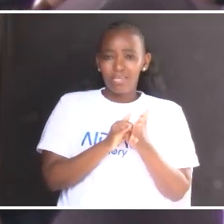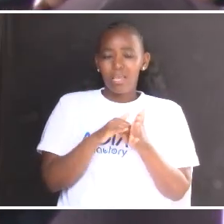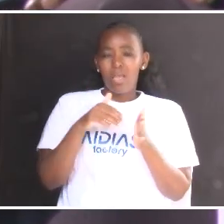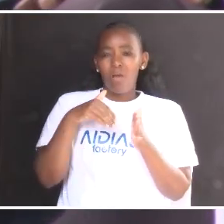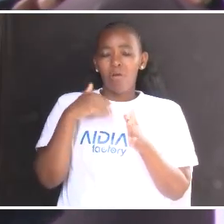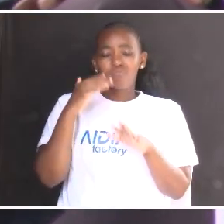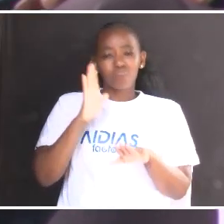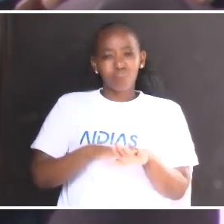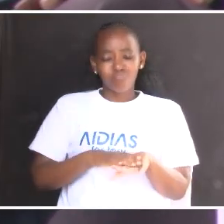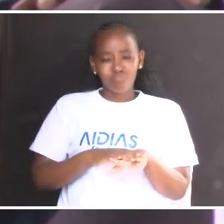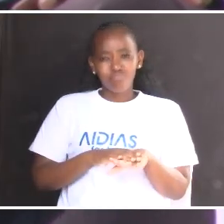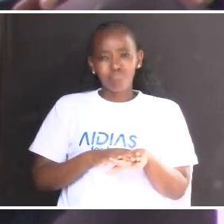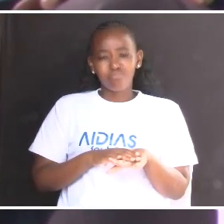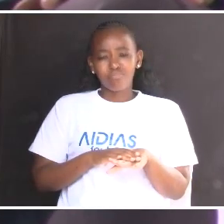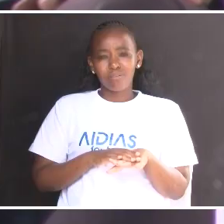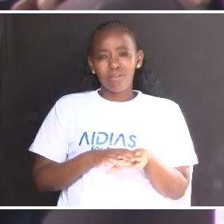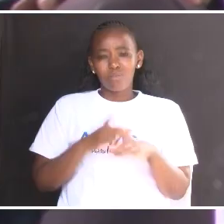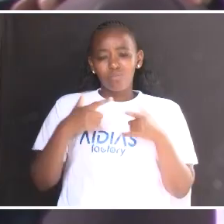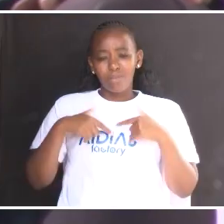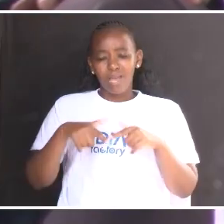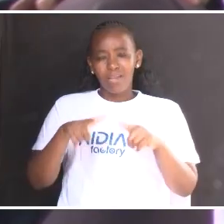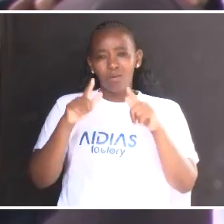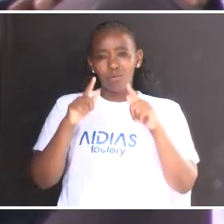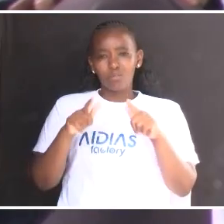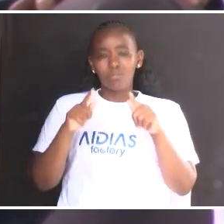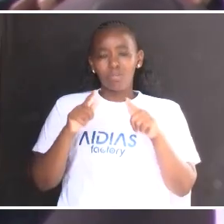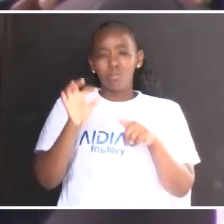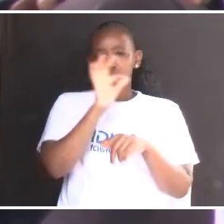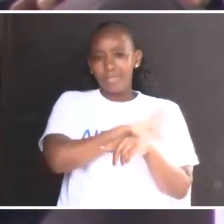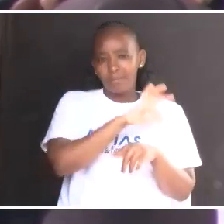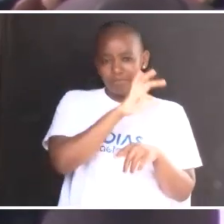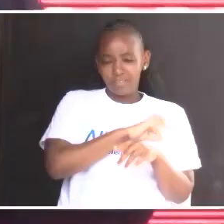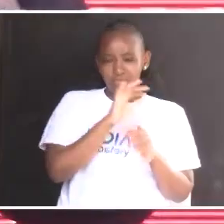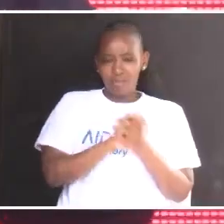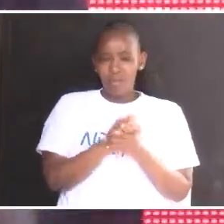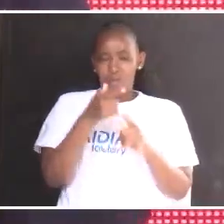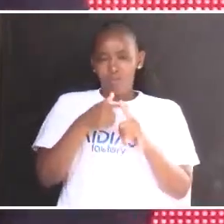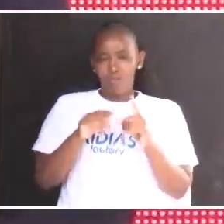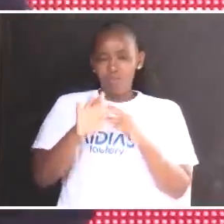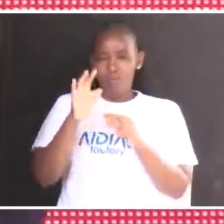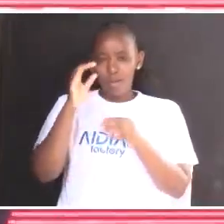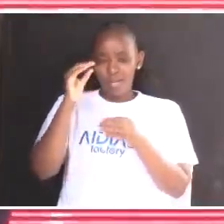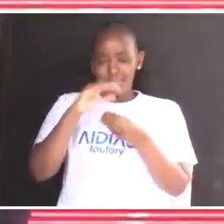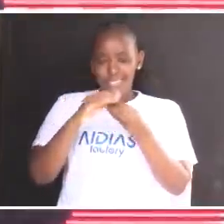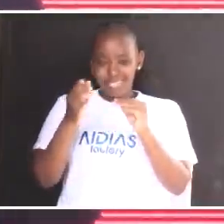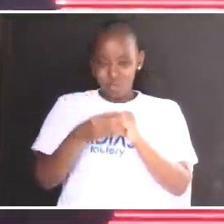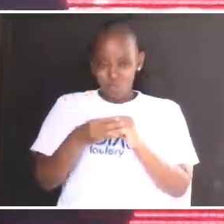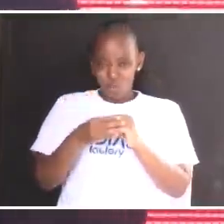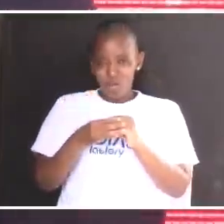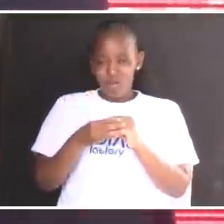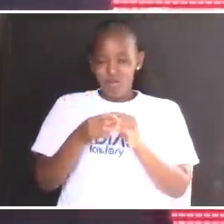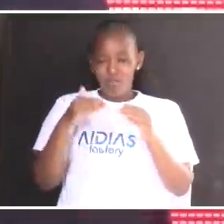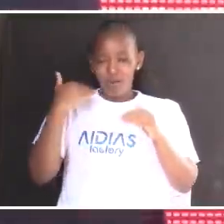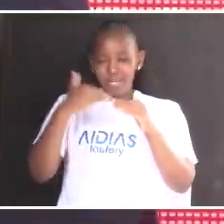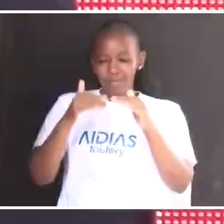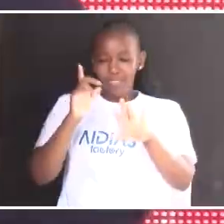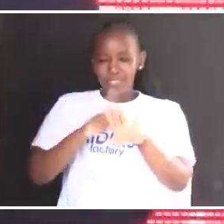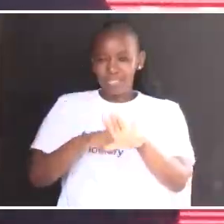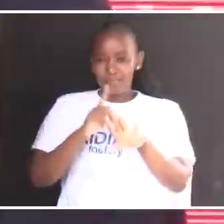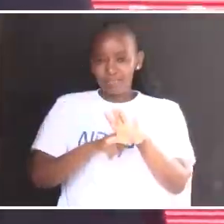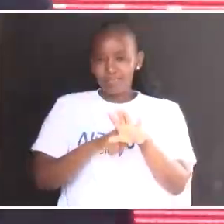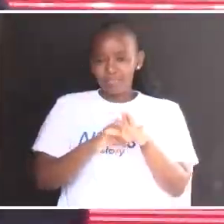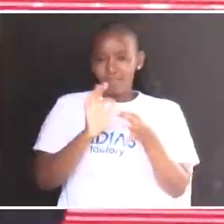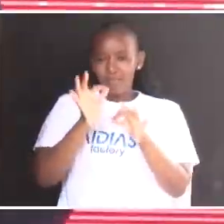only fair that you be allowed to benefit from your creation for a limited period of time.